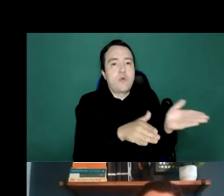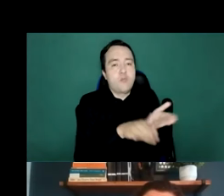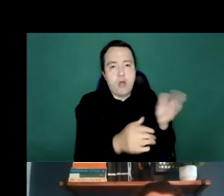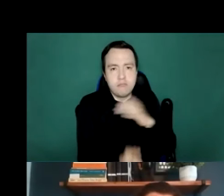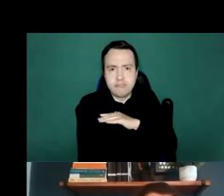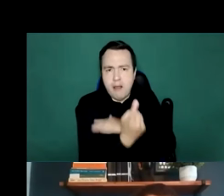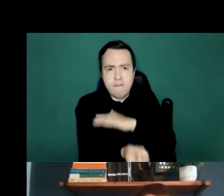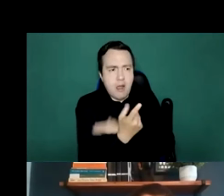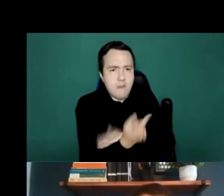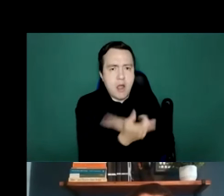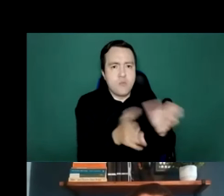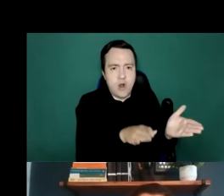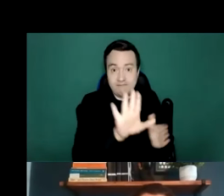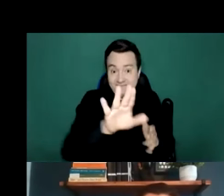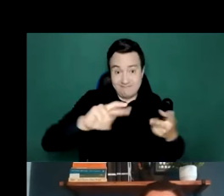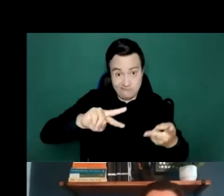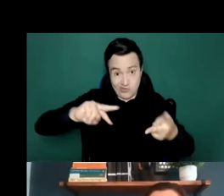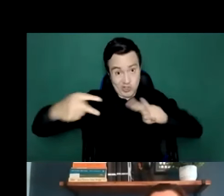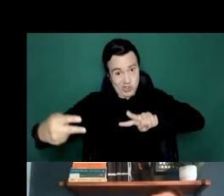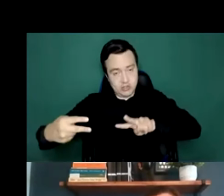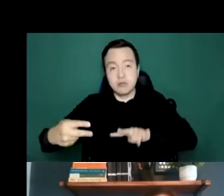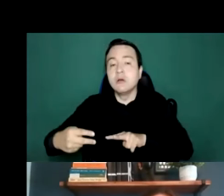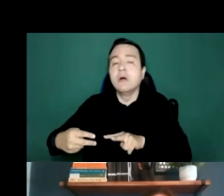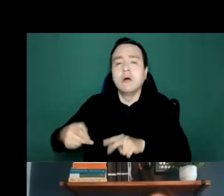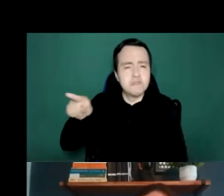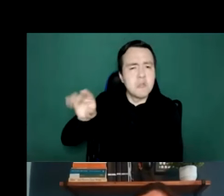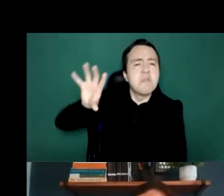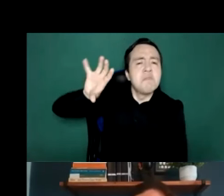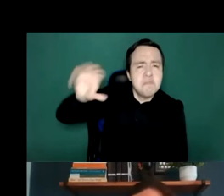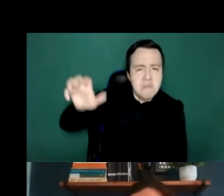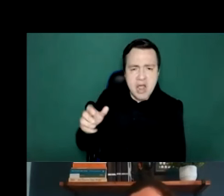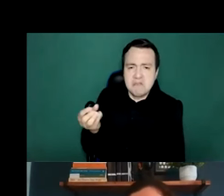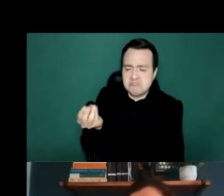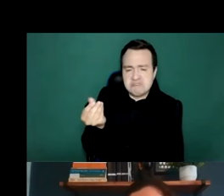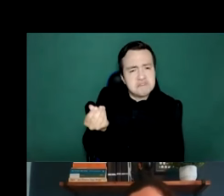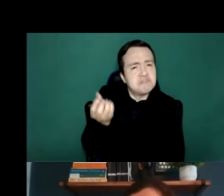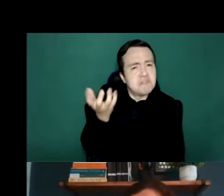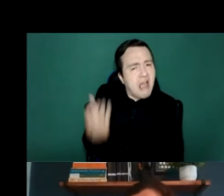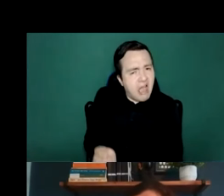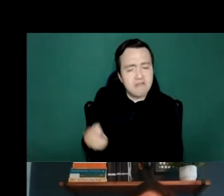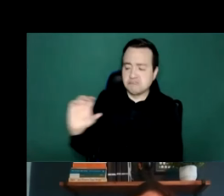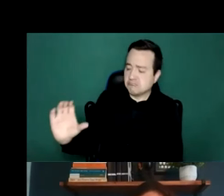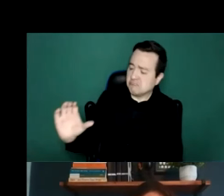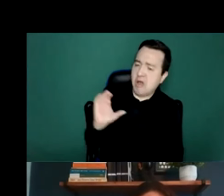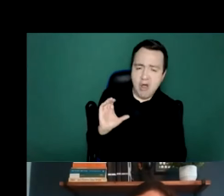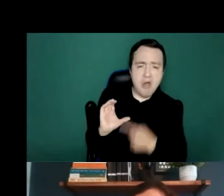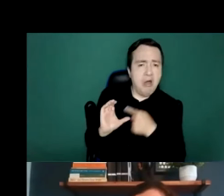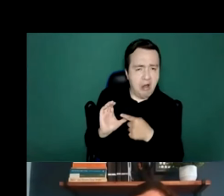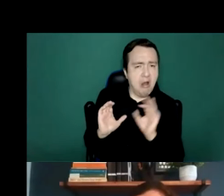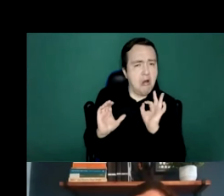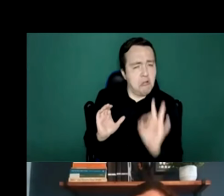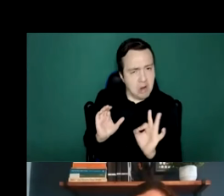And those countries that are in the high income levels, probably the population, the